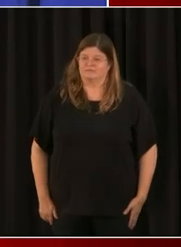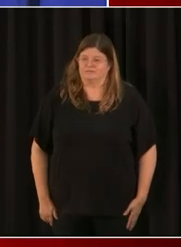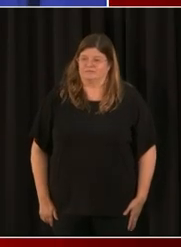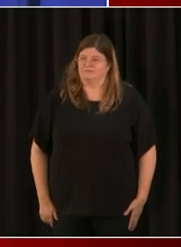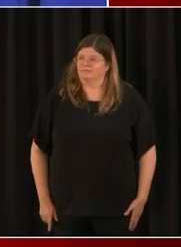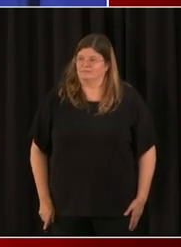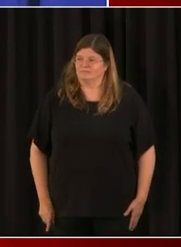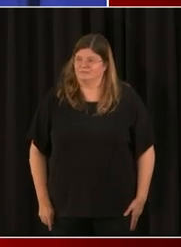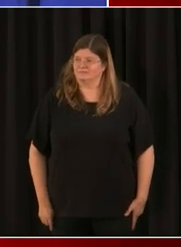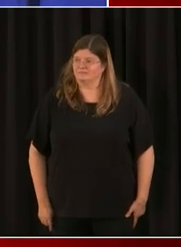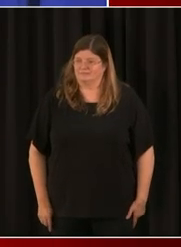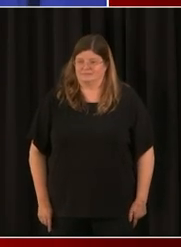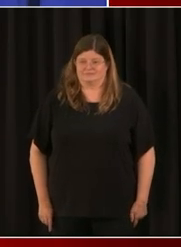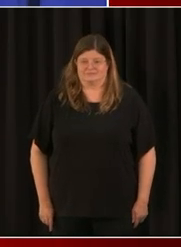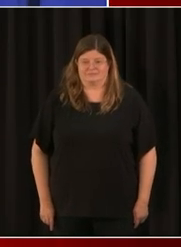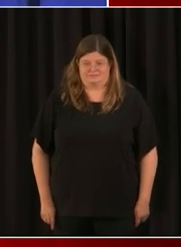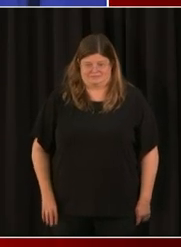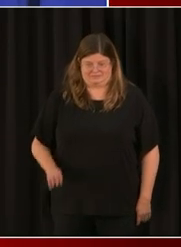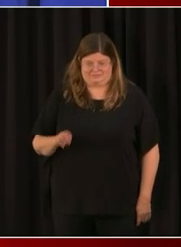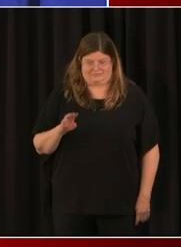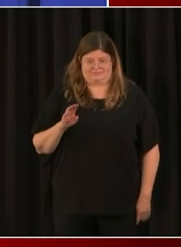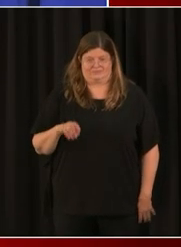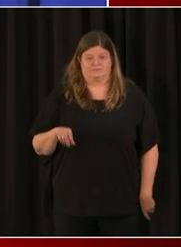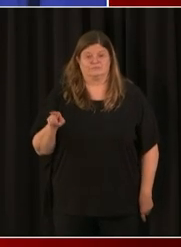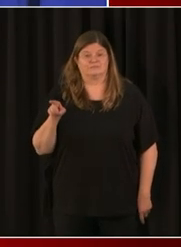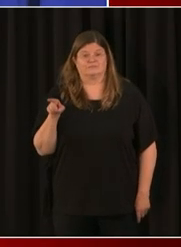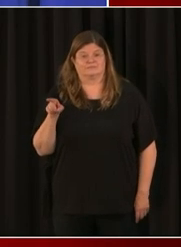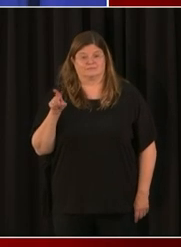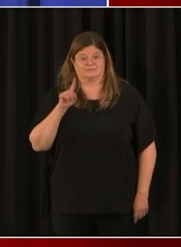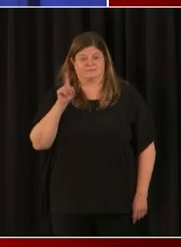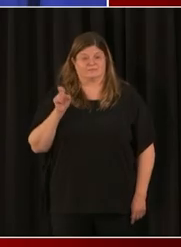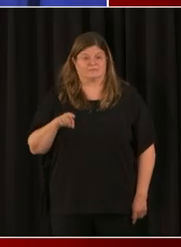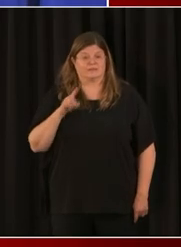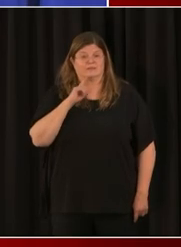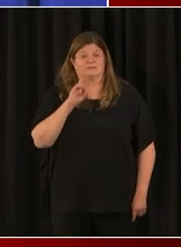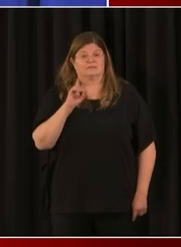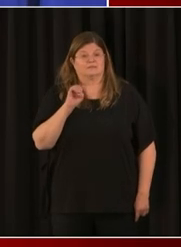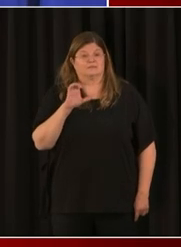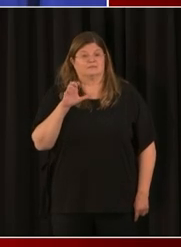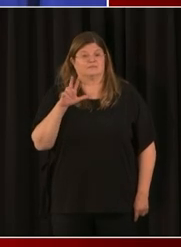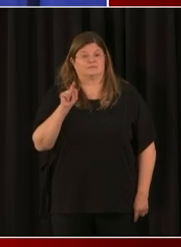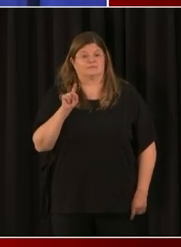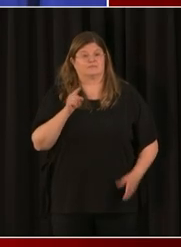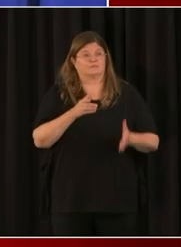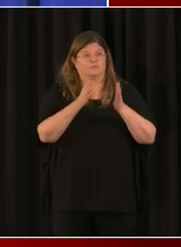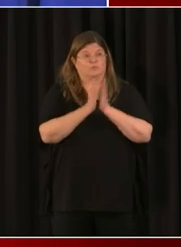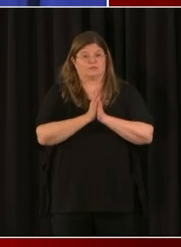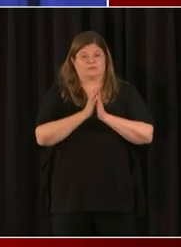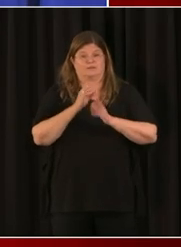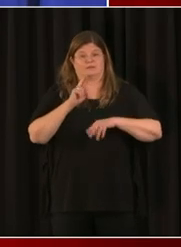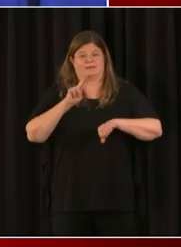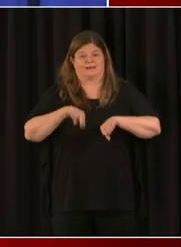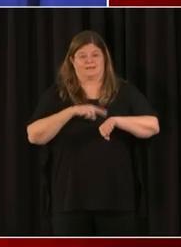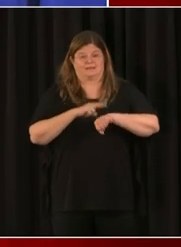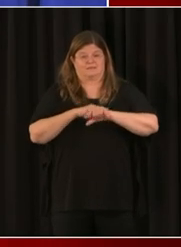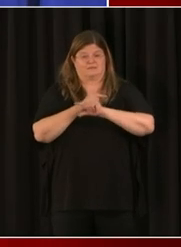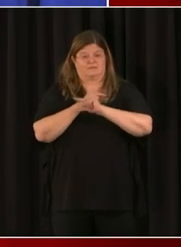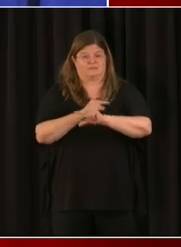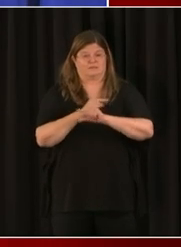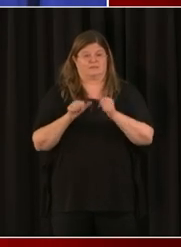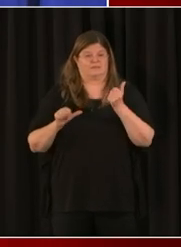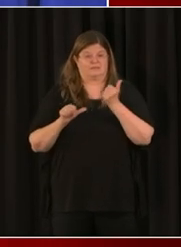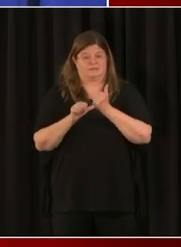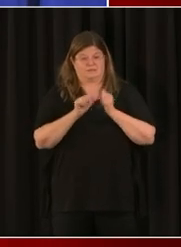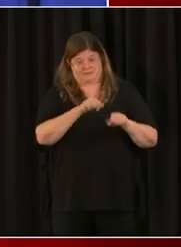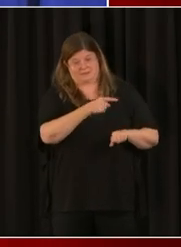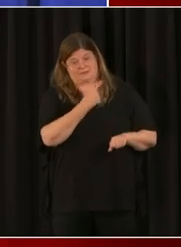your letter from, I guess, December 31st, where you're requesting National Guard assistance. Can you tell us a little bit more about that? I understand they're going to be